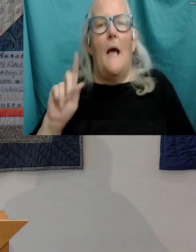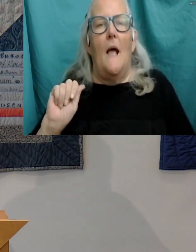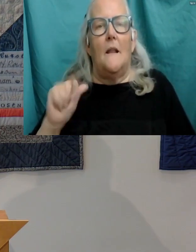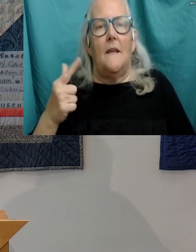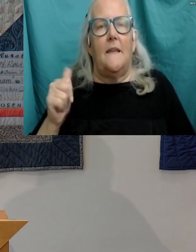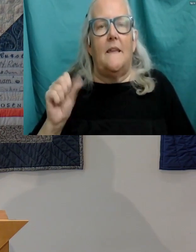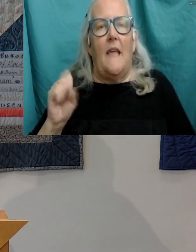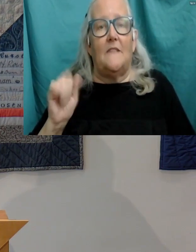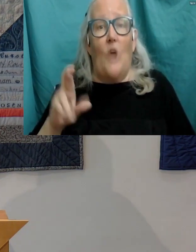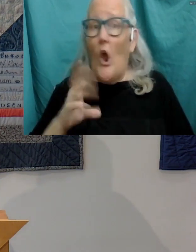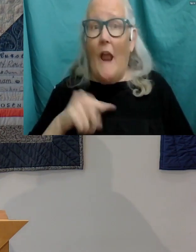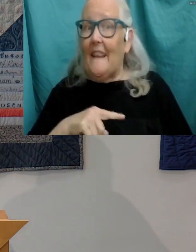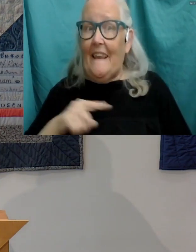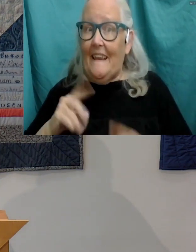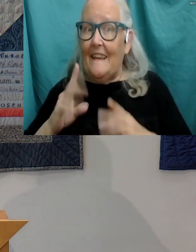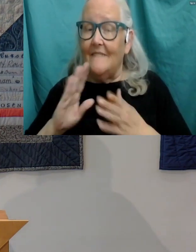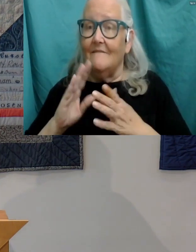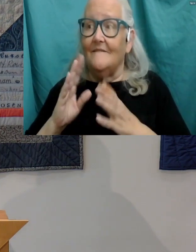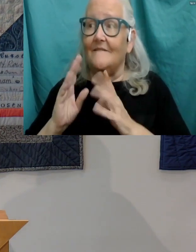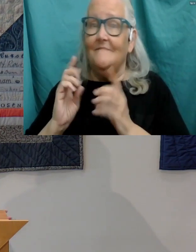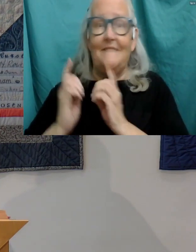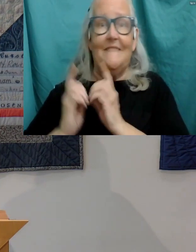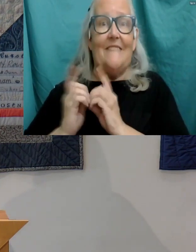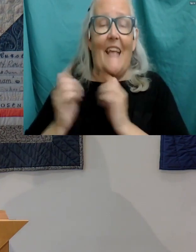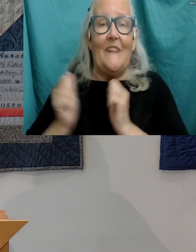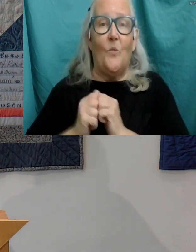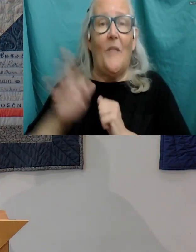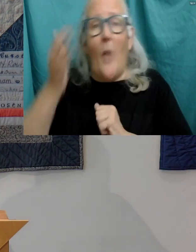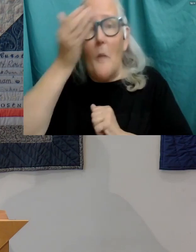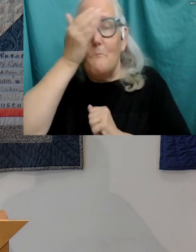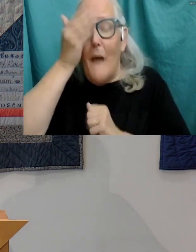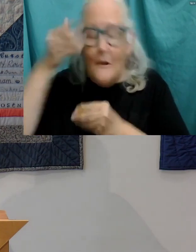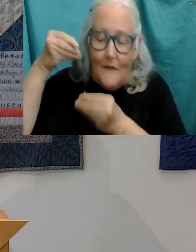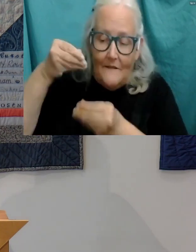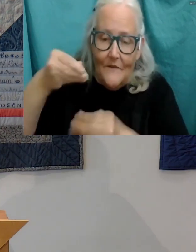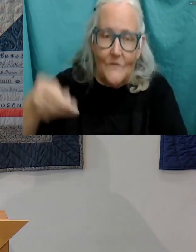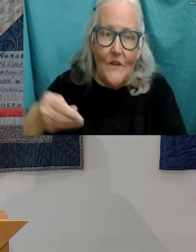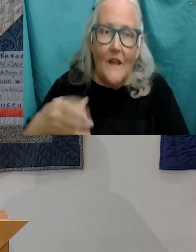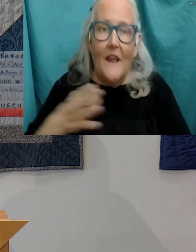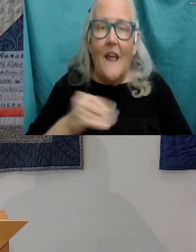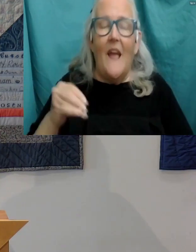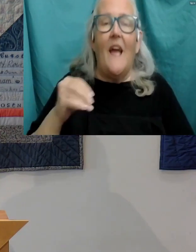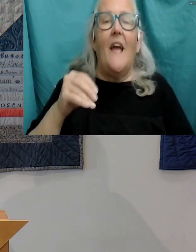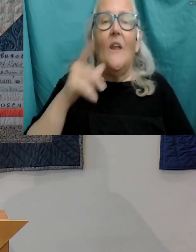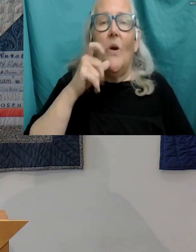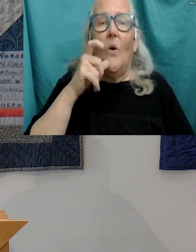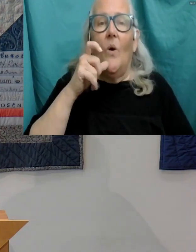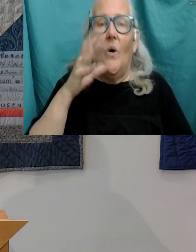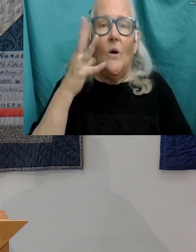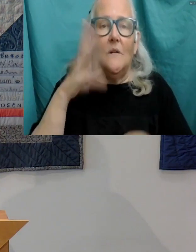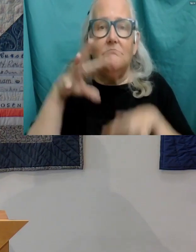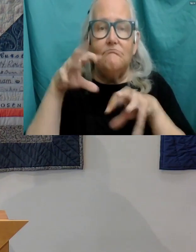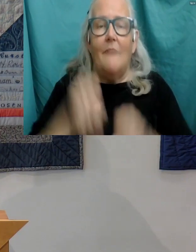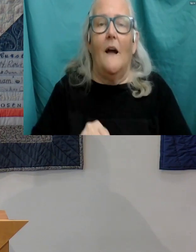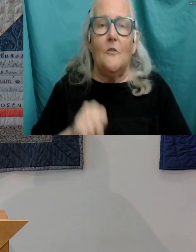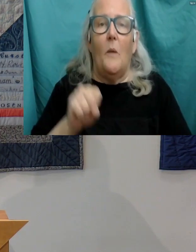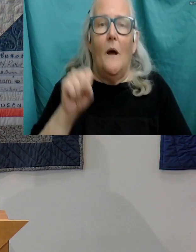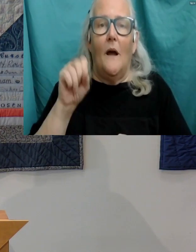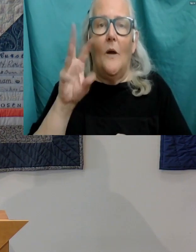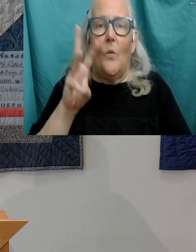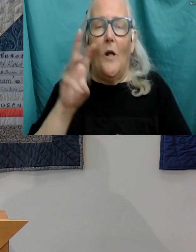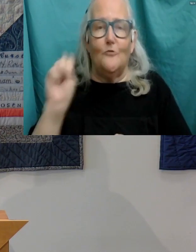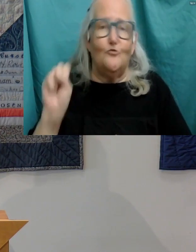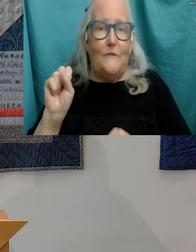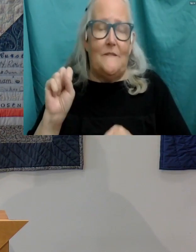descendant. Even for the guy who helped launch the Occupy movement and the phrase 99%, that redefined how we think about